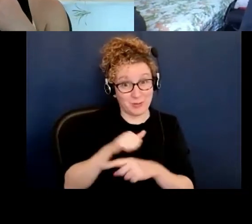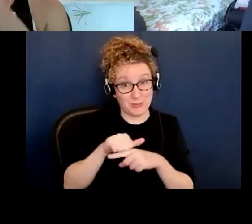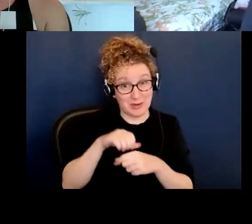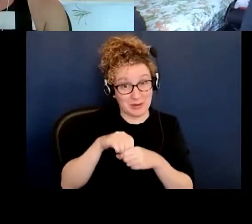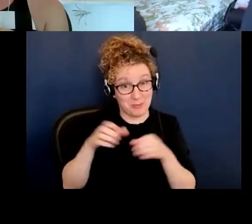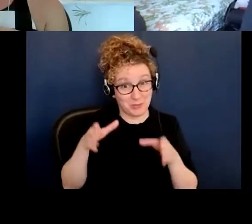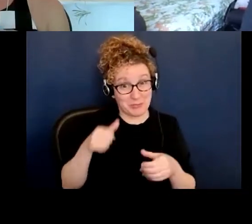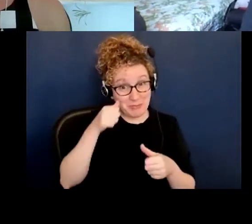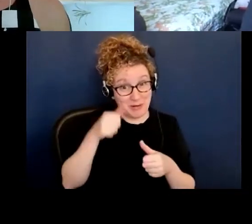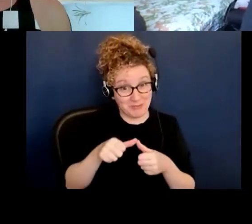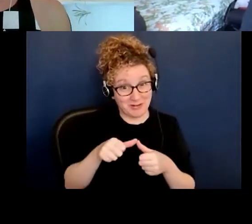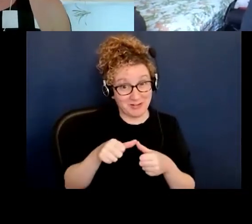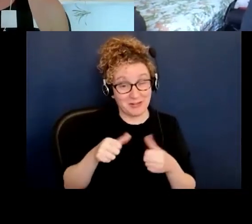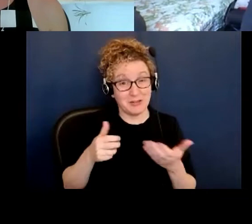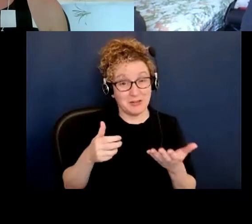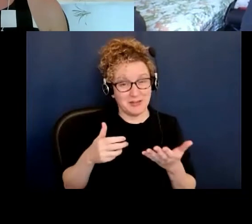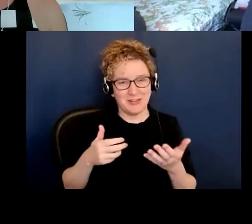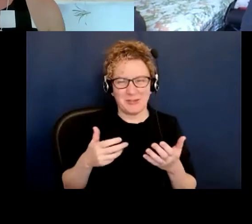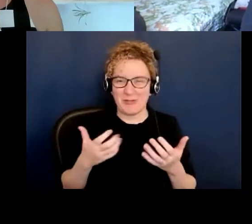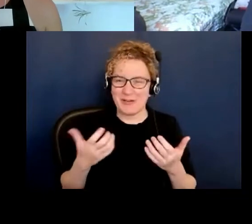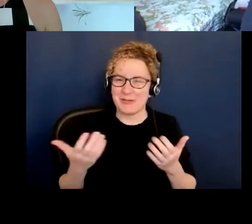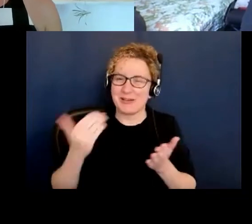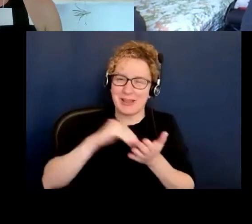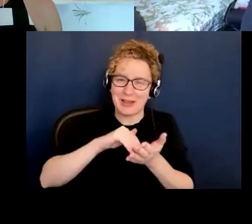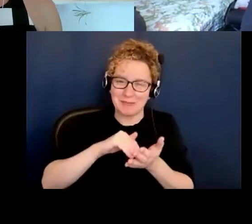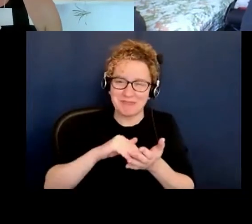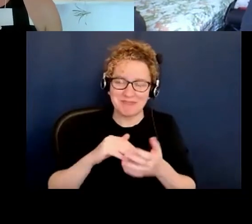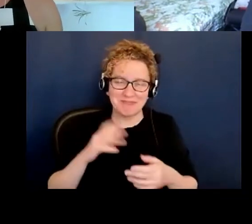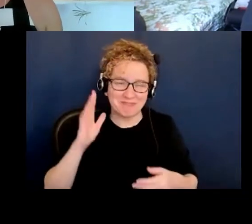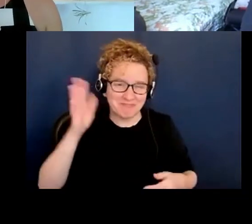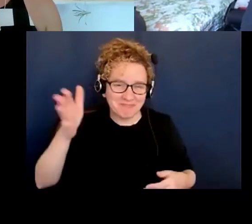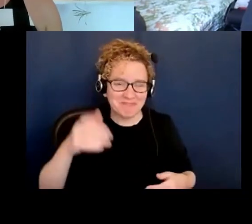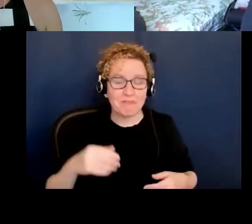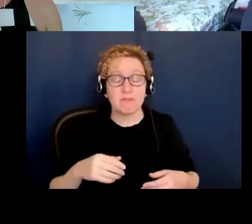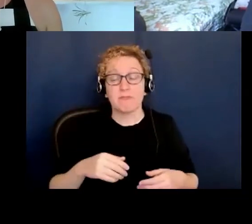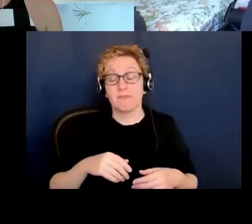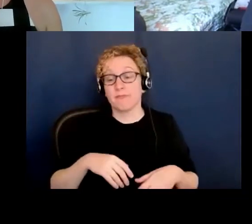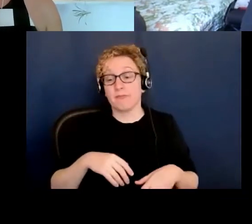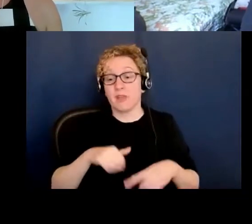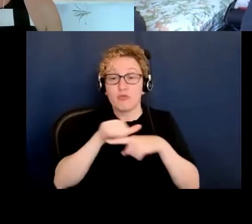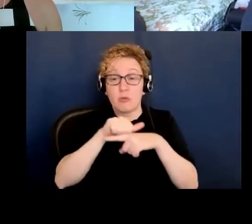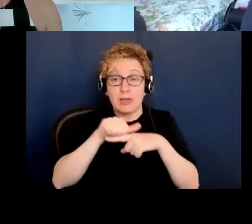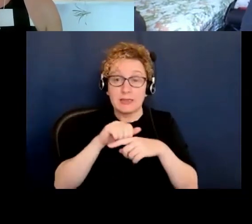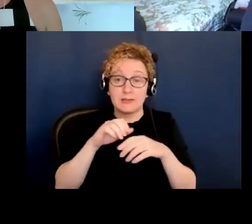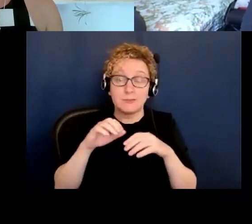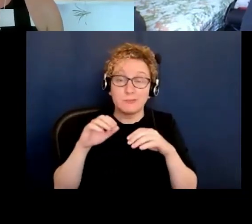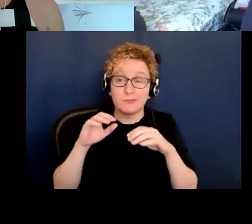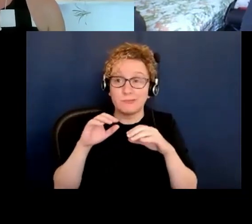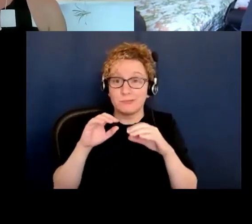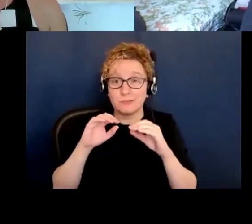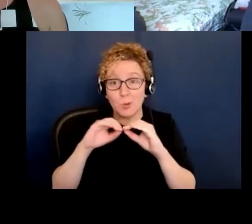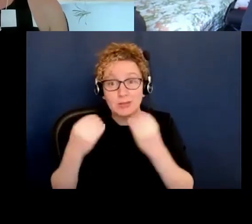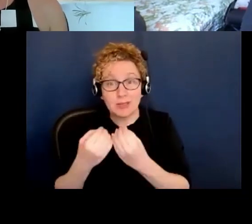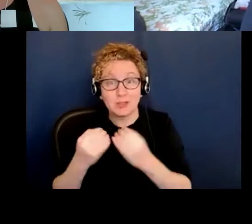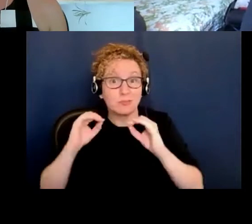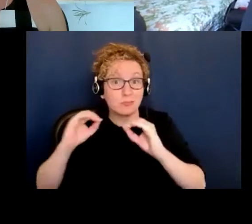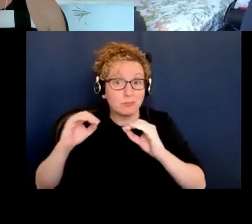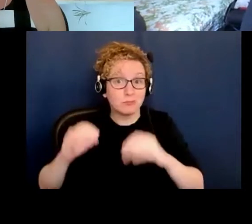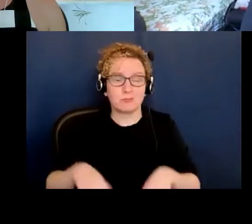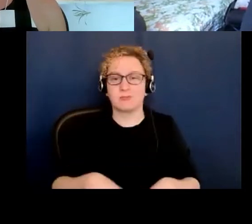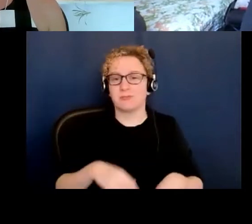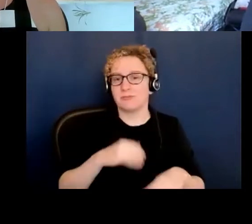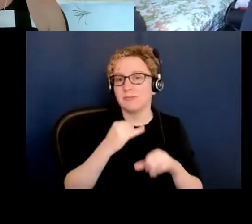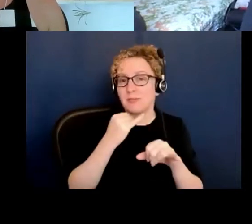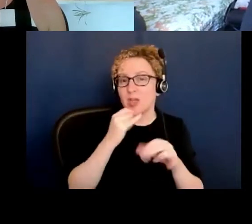to campuses or organizations, or to your teams. And then, you know, more recently, we've done this virtually.